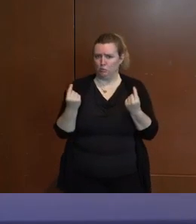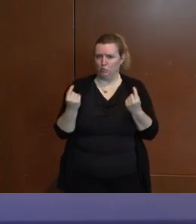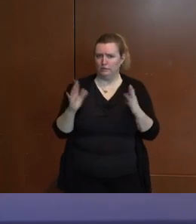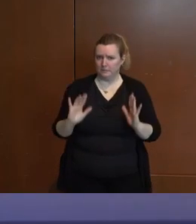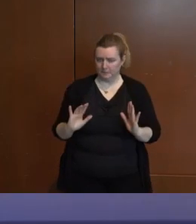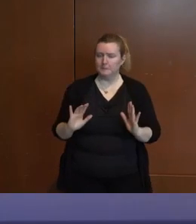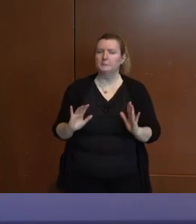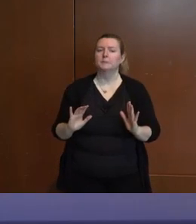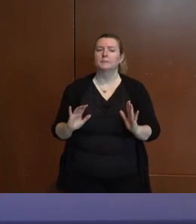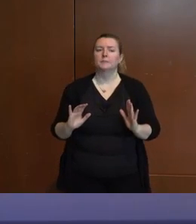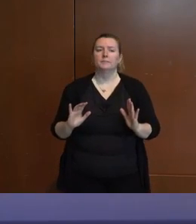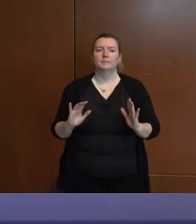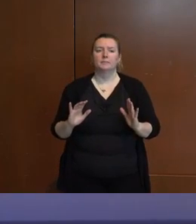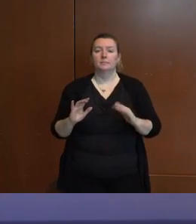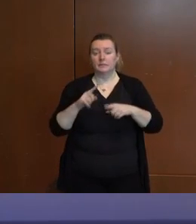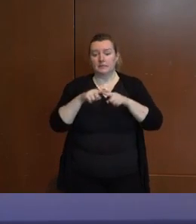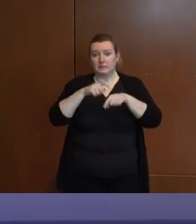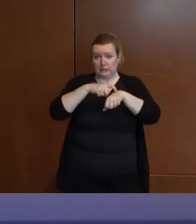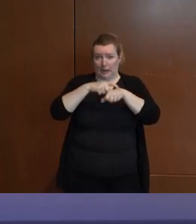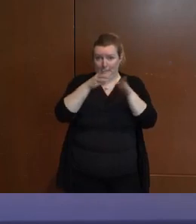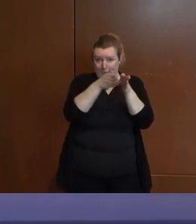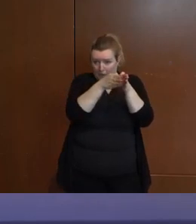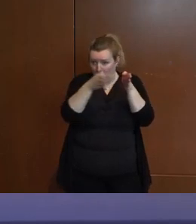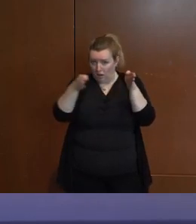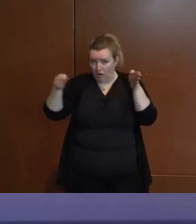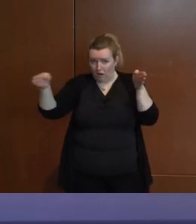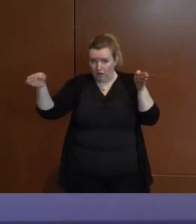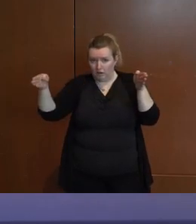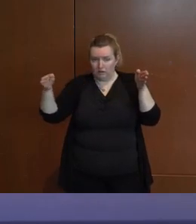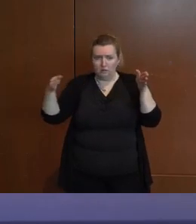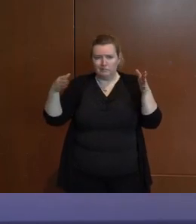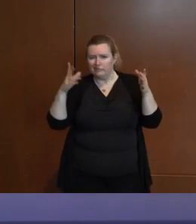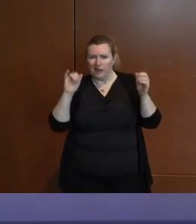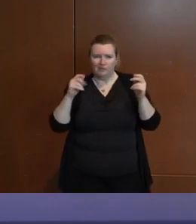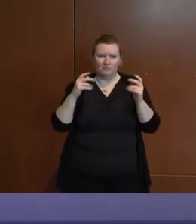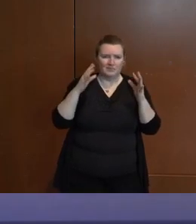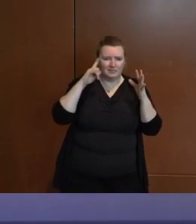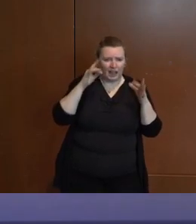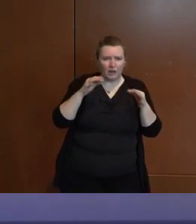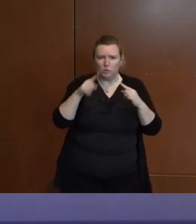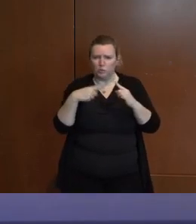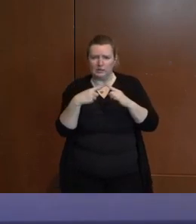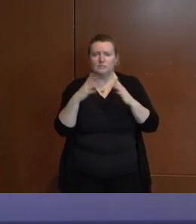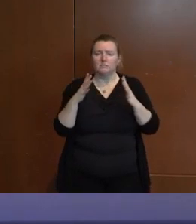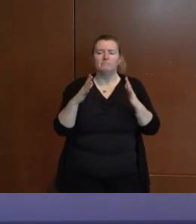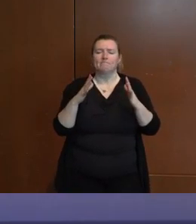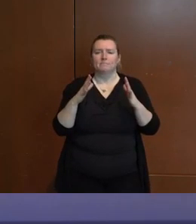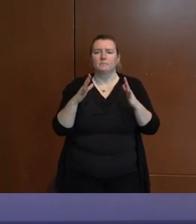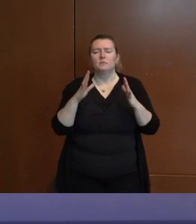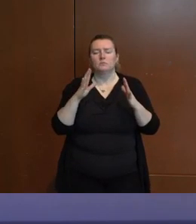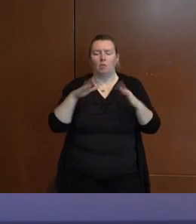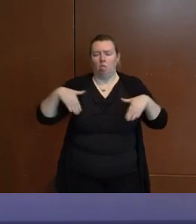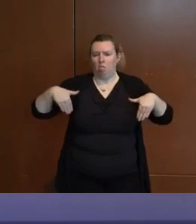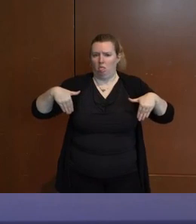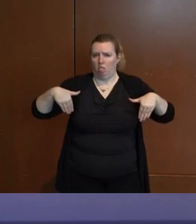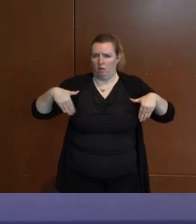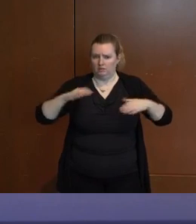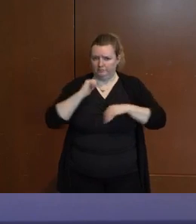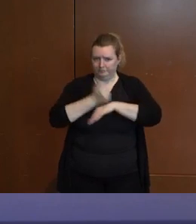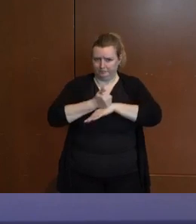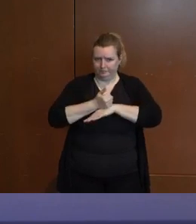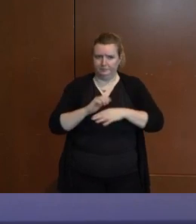on when to make the decision on the June elections, but we've got nothing new on that. I missed the second part. Division of Elections or